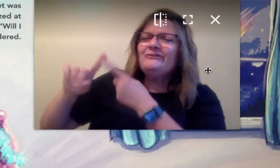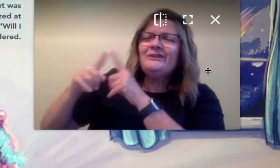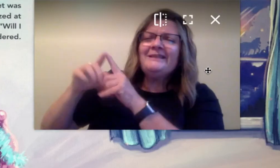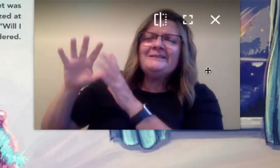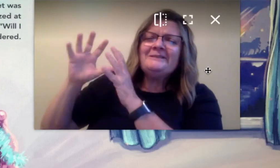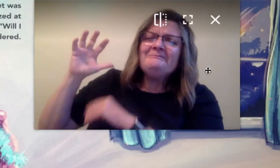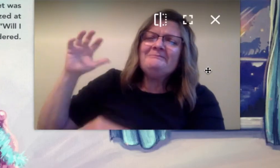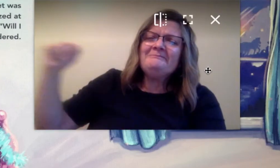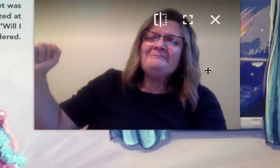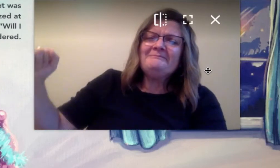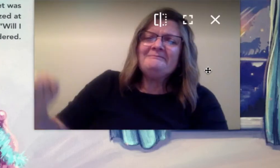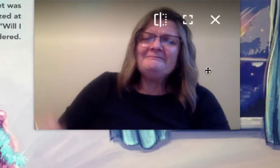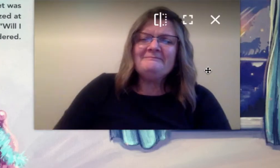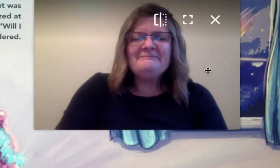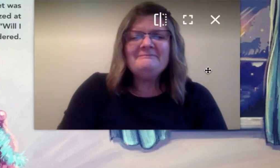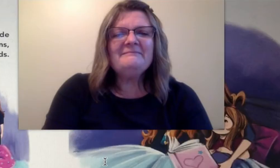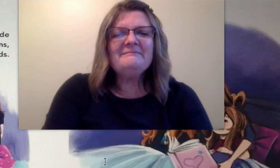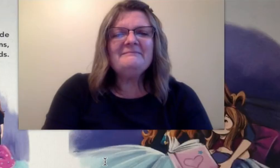dear friends.